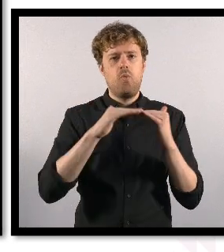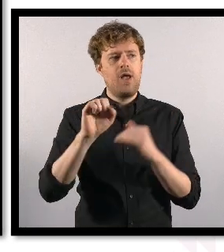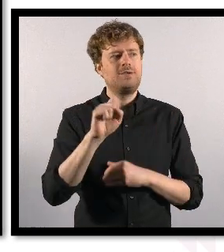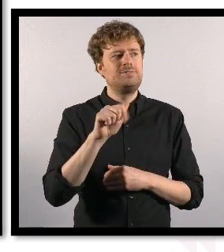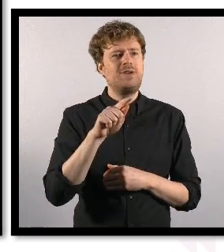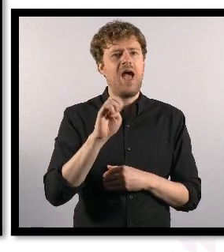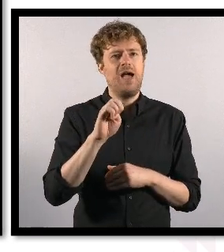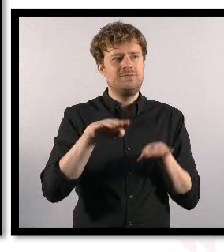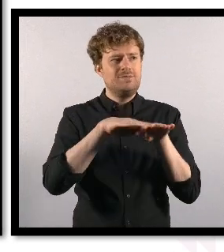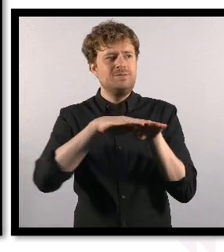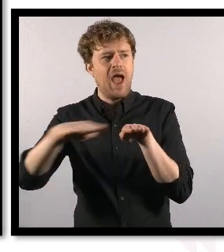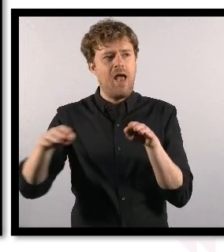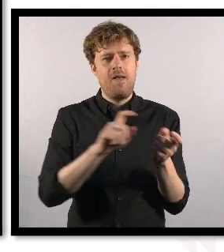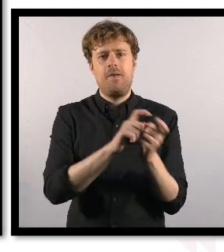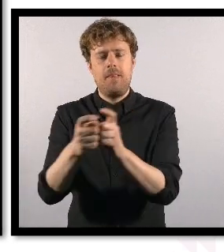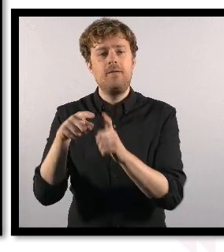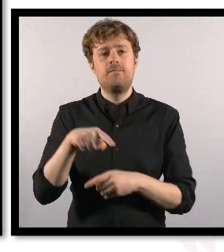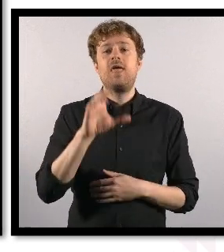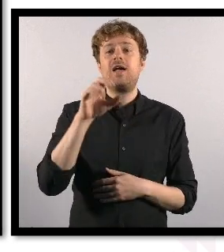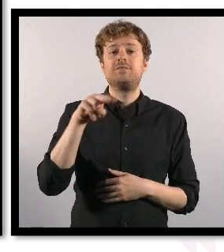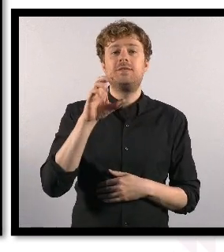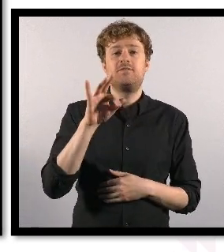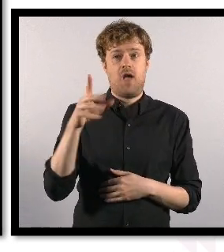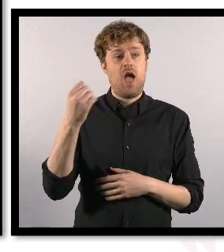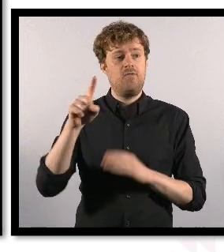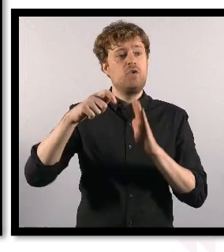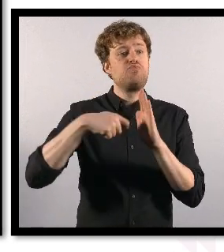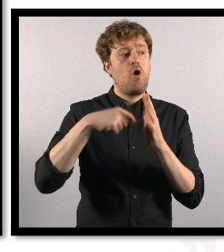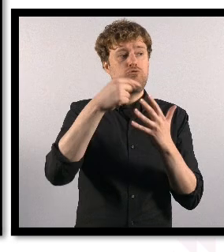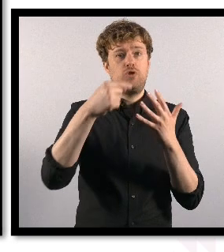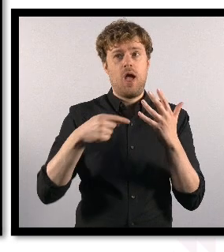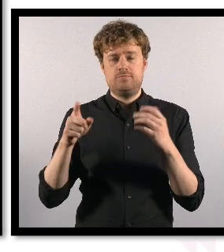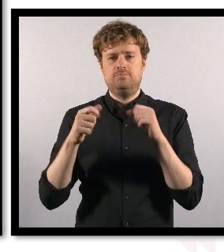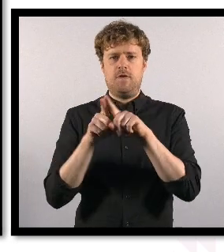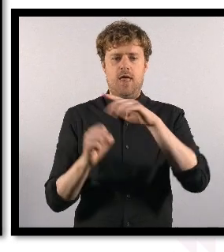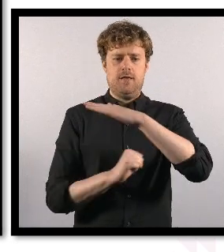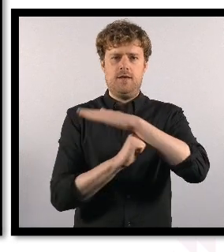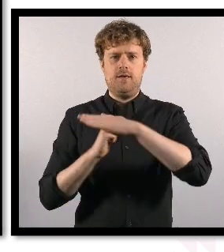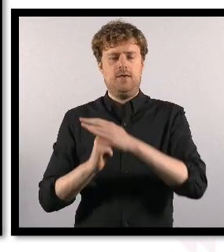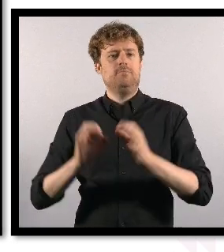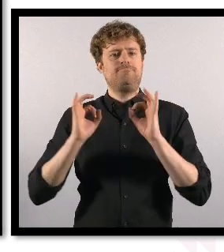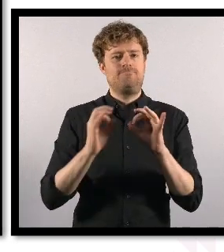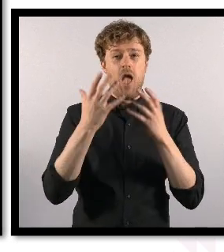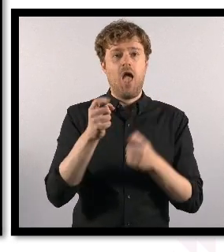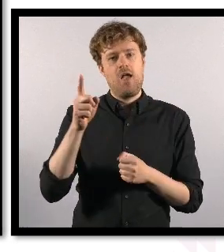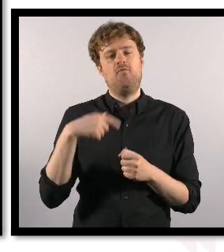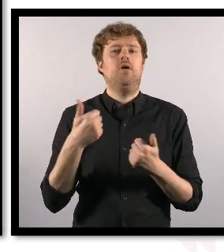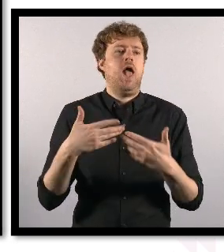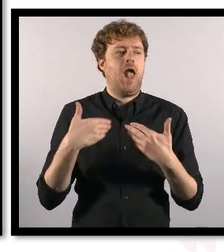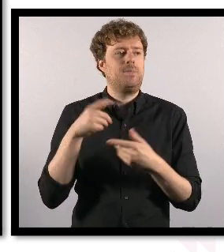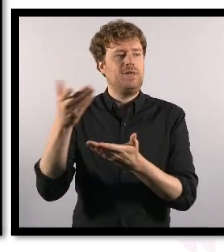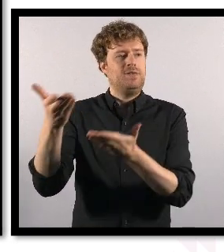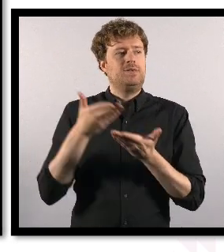workload management capability on Kubernetes. We have Envoy AI Gateway, Kserve and VLM that provide us with a